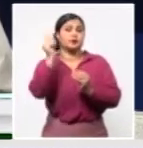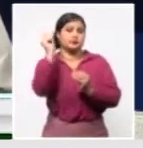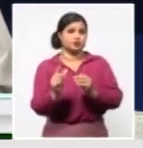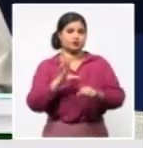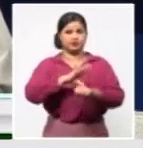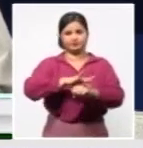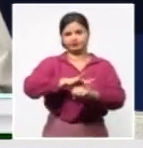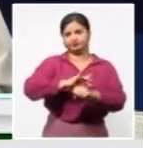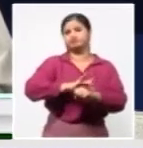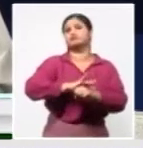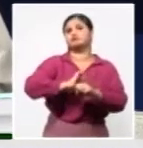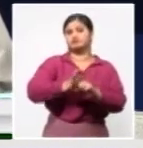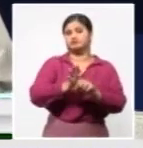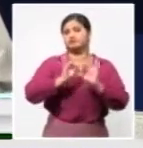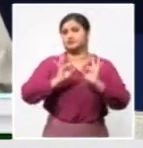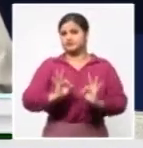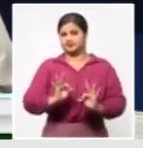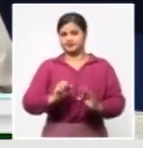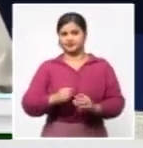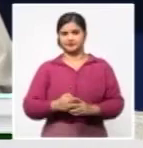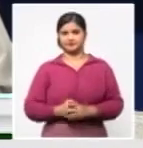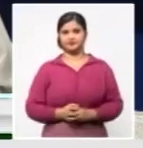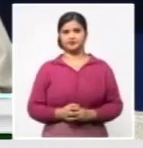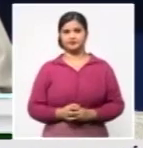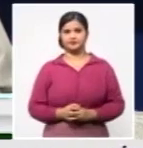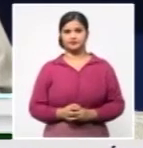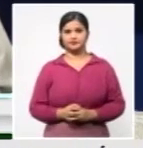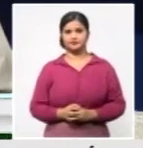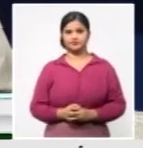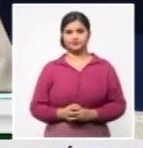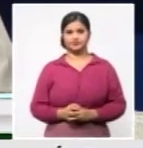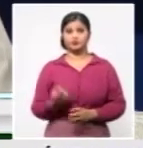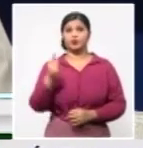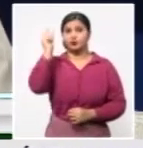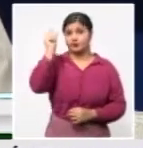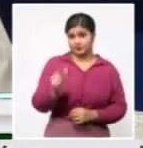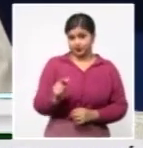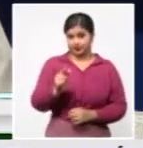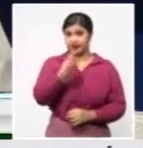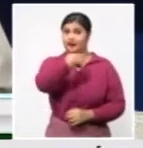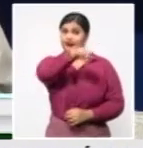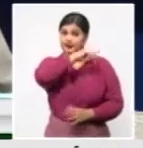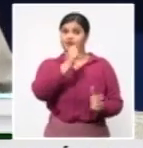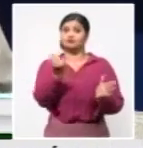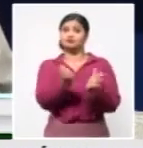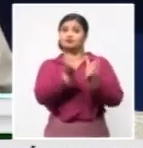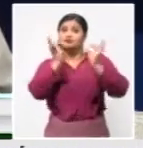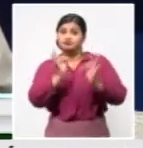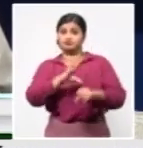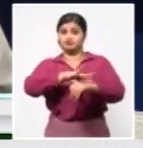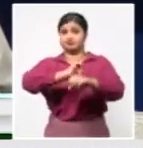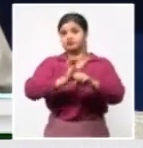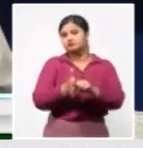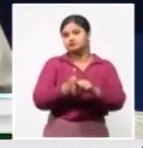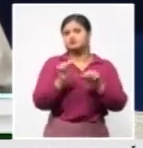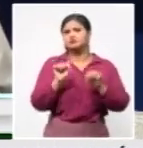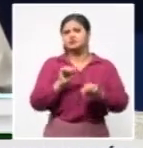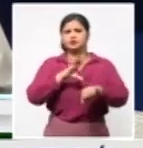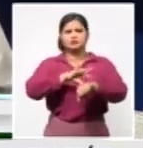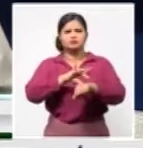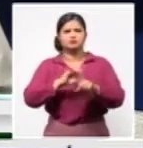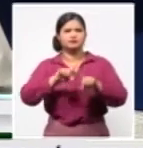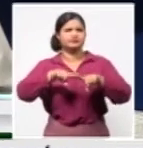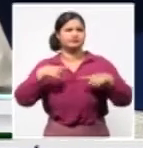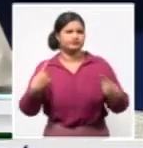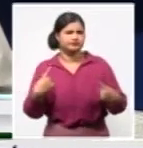sexes. Both cases were asymptomatic, an important and complicated characteristic of this illness. This takes